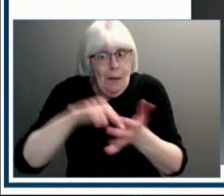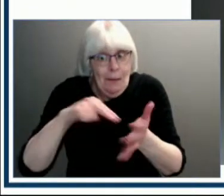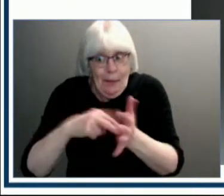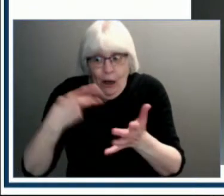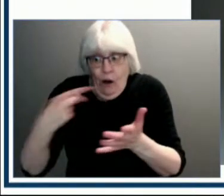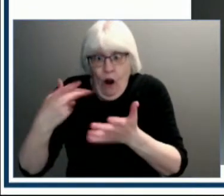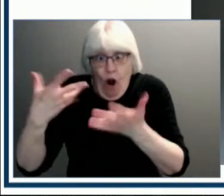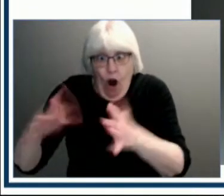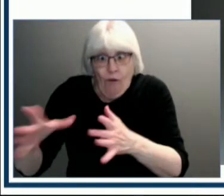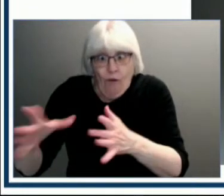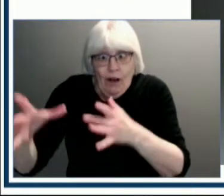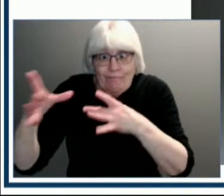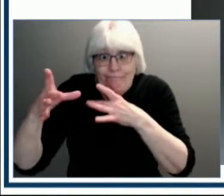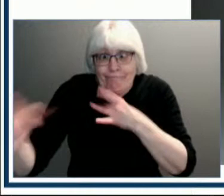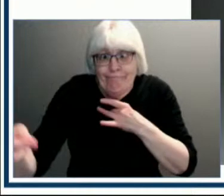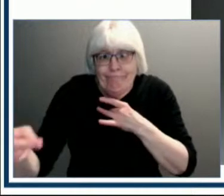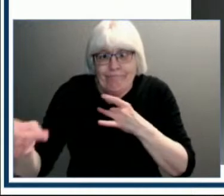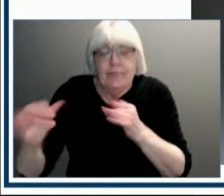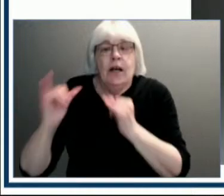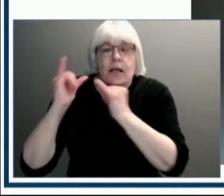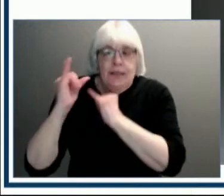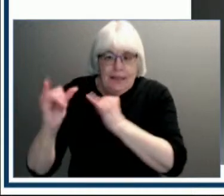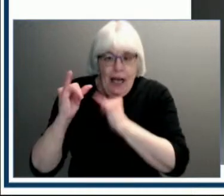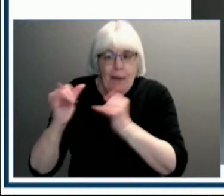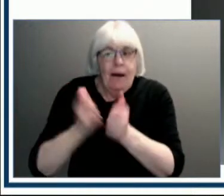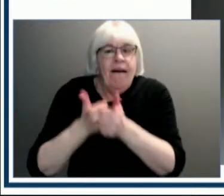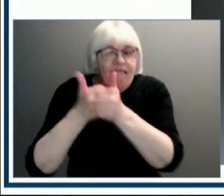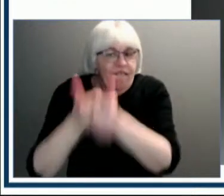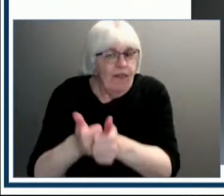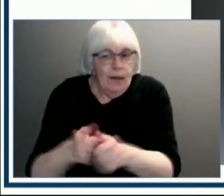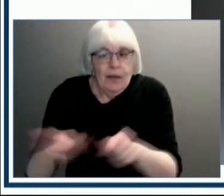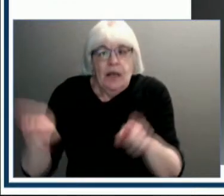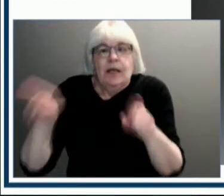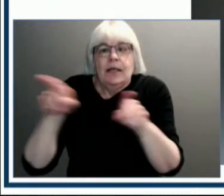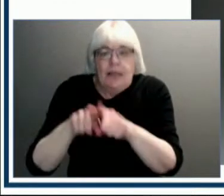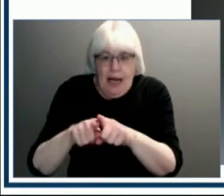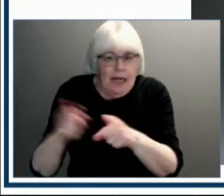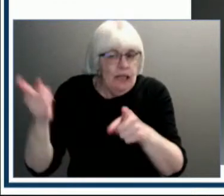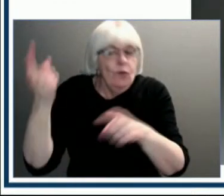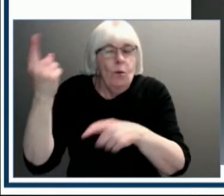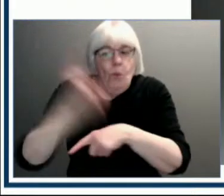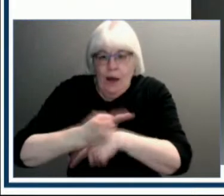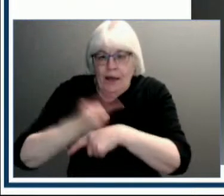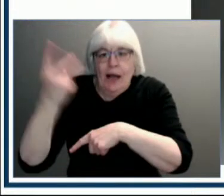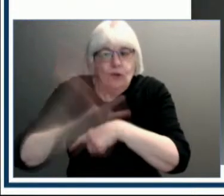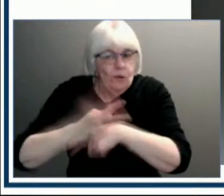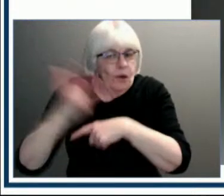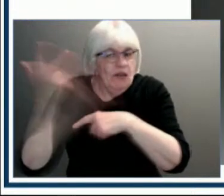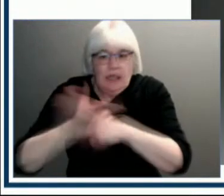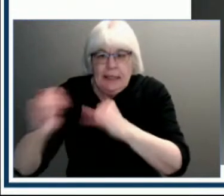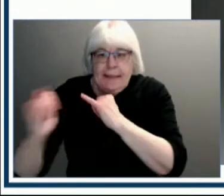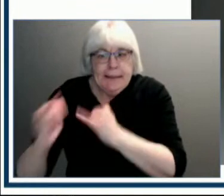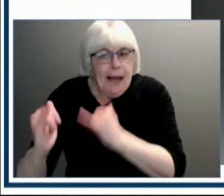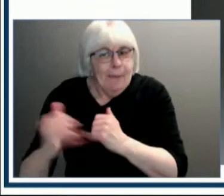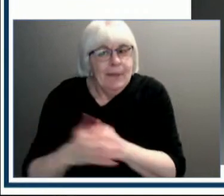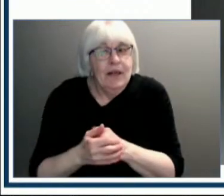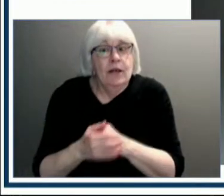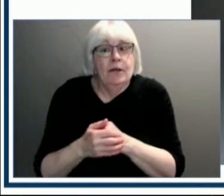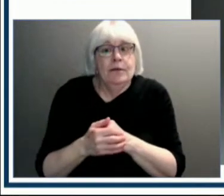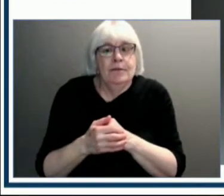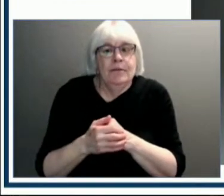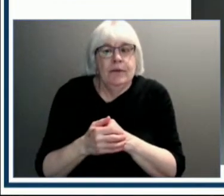same amount of time as the positive case and test every 3 to 4 days, including a test on the last day of